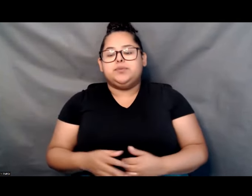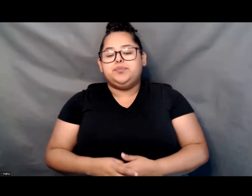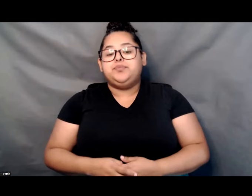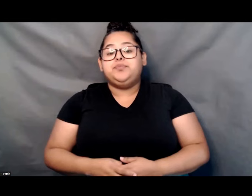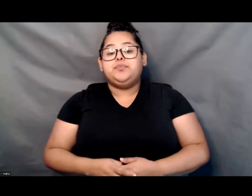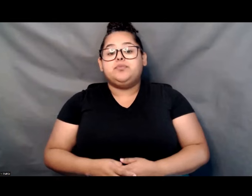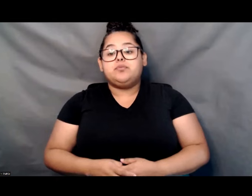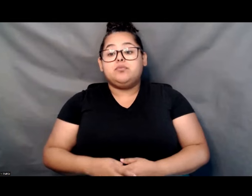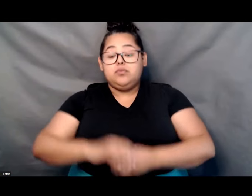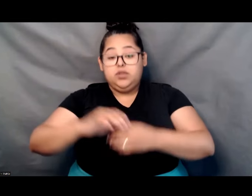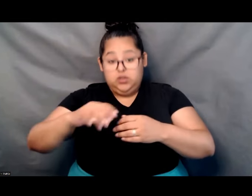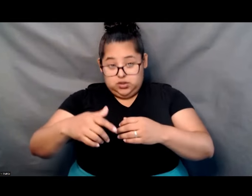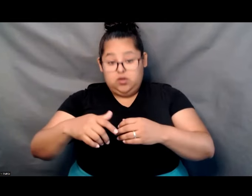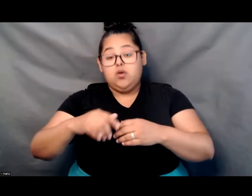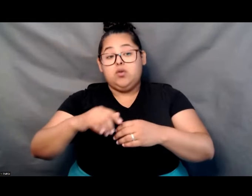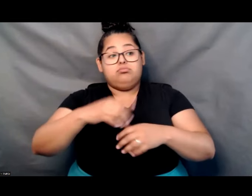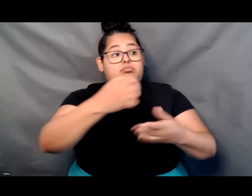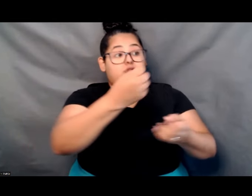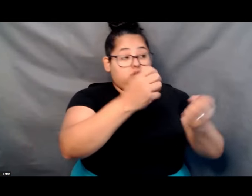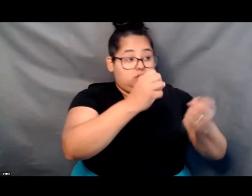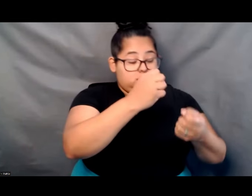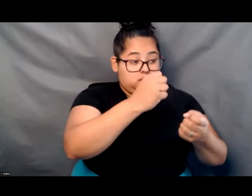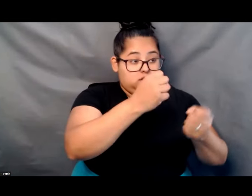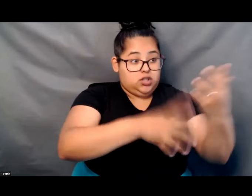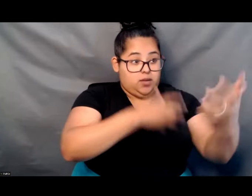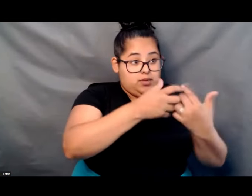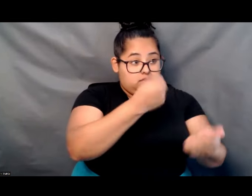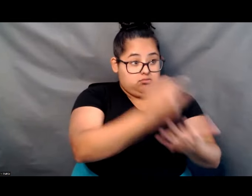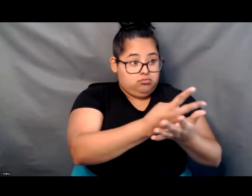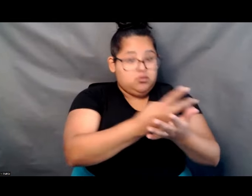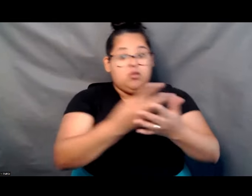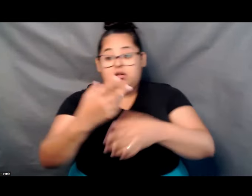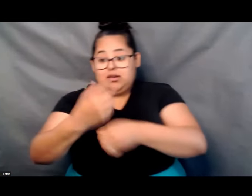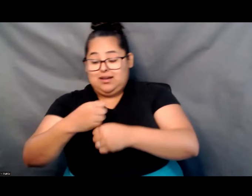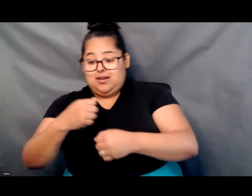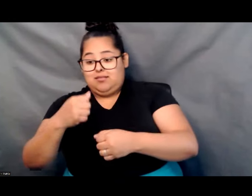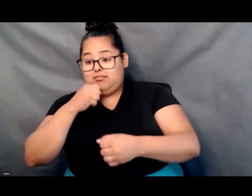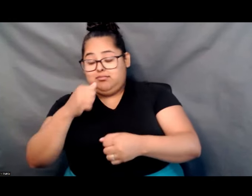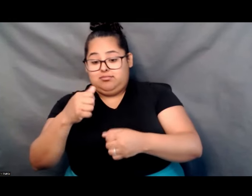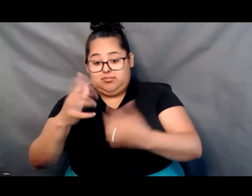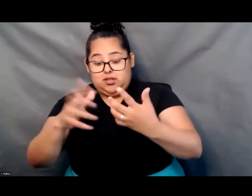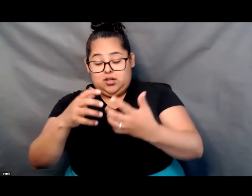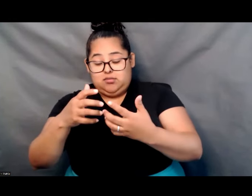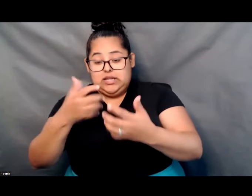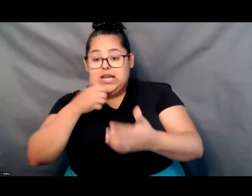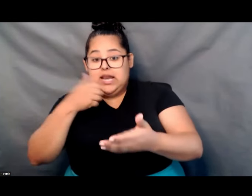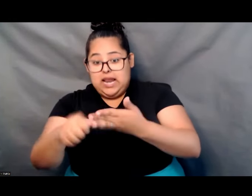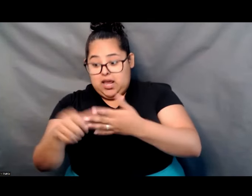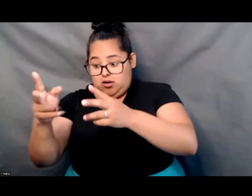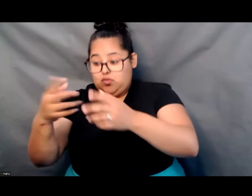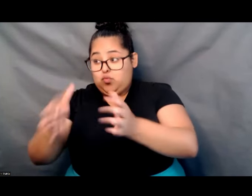And once students have sent those accommodations to their teacher on AIM, the teacher will get that letter in their